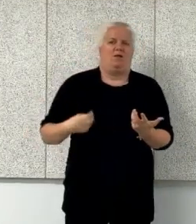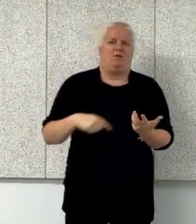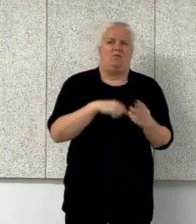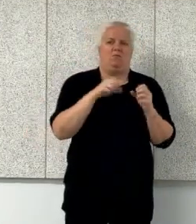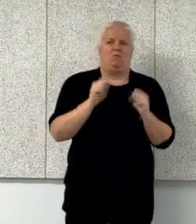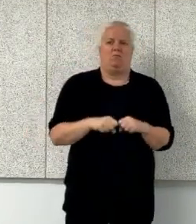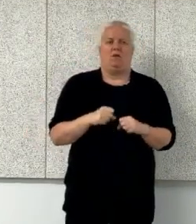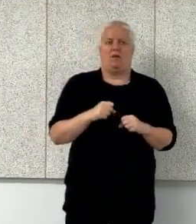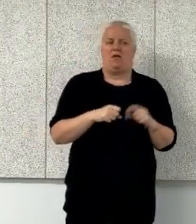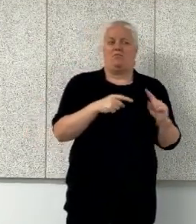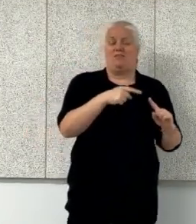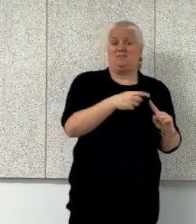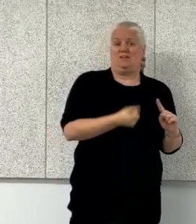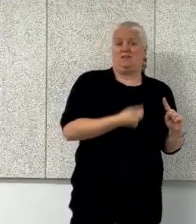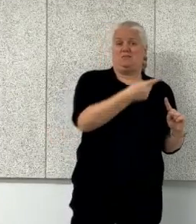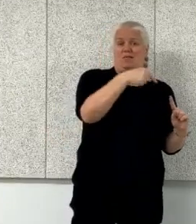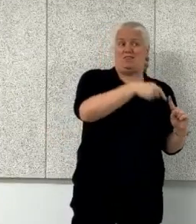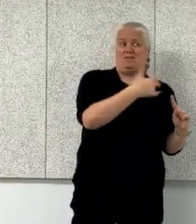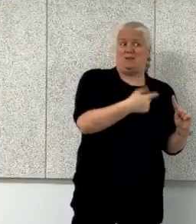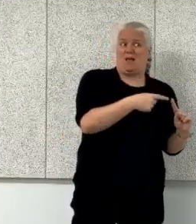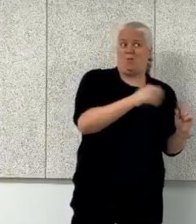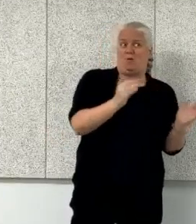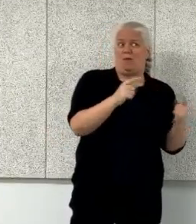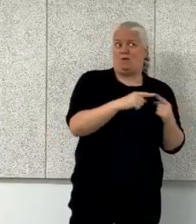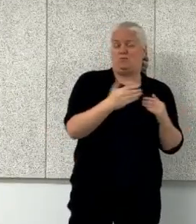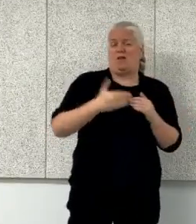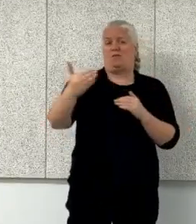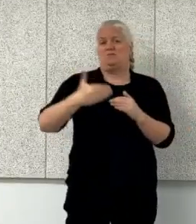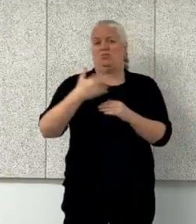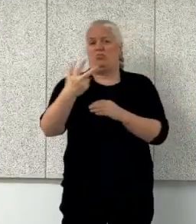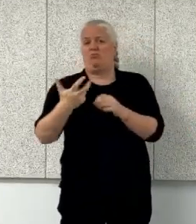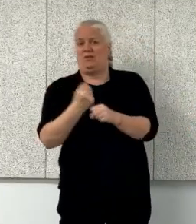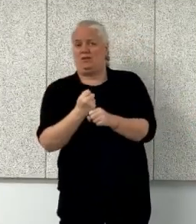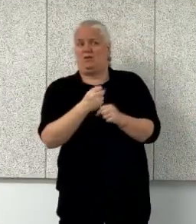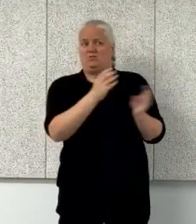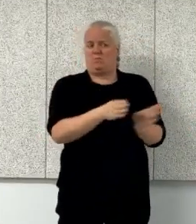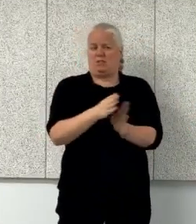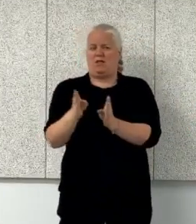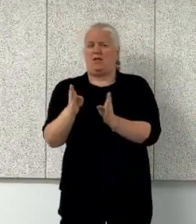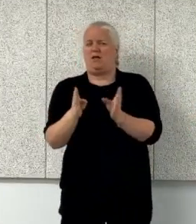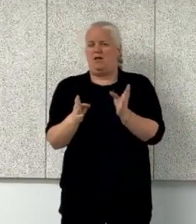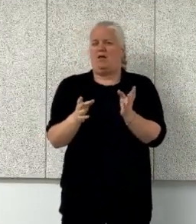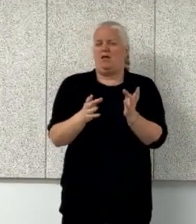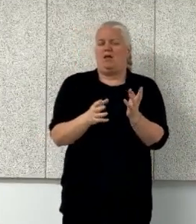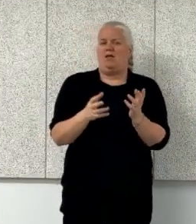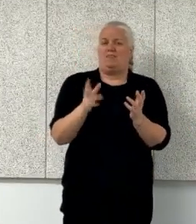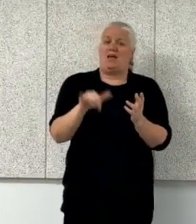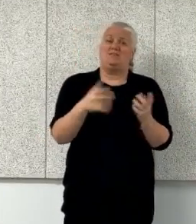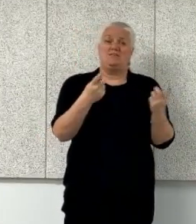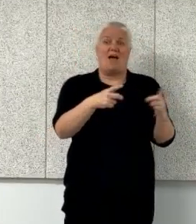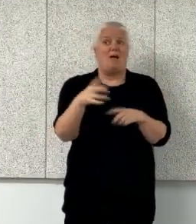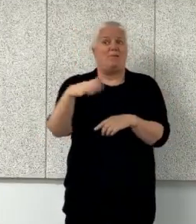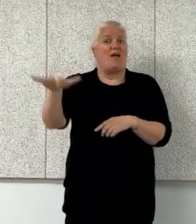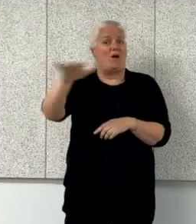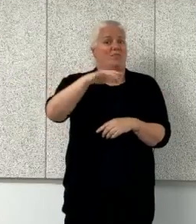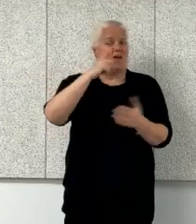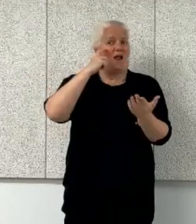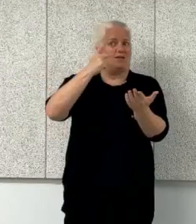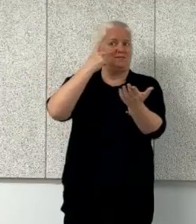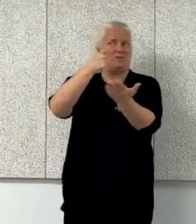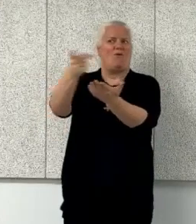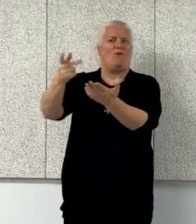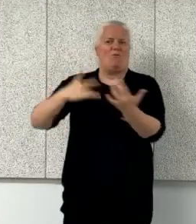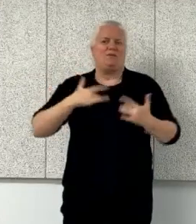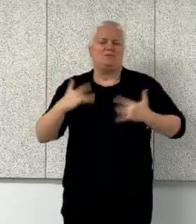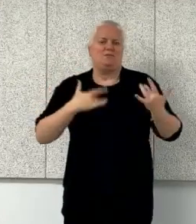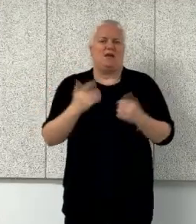next 3 years and how we sort of like arc, right? That's happening in a lot of places that I find is super exciting. The more that we can sort of shift